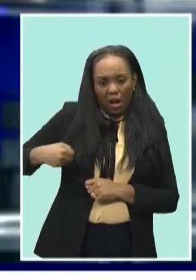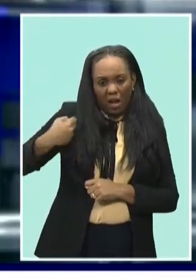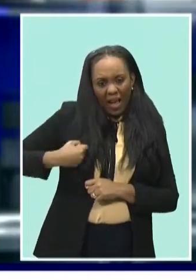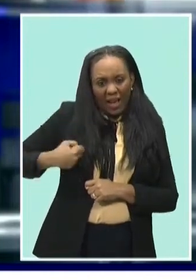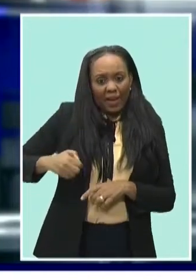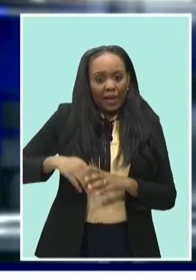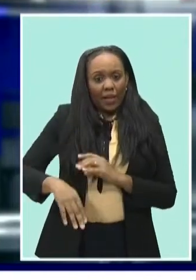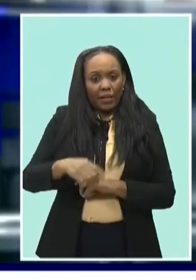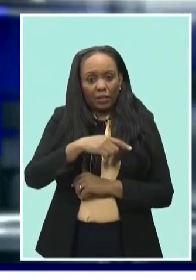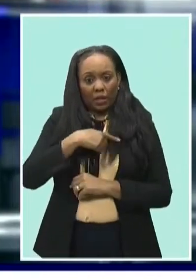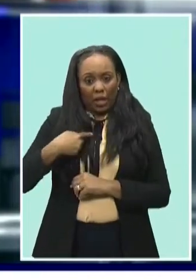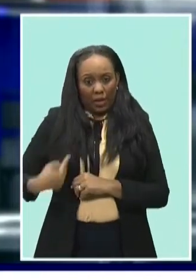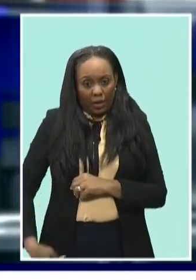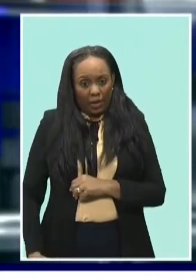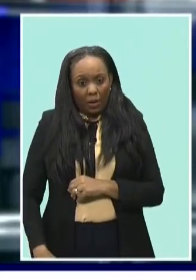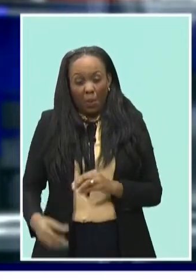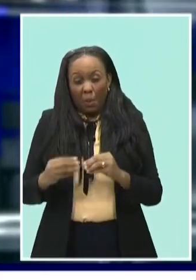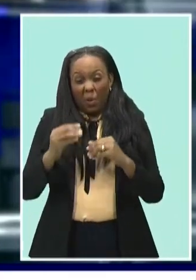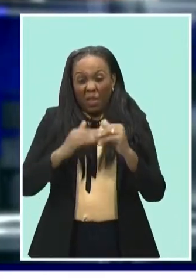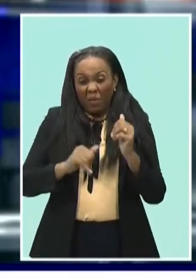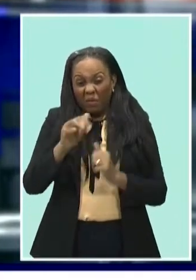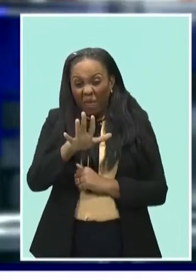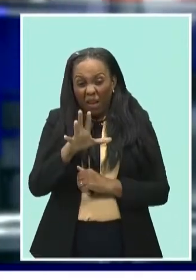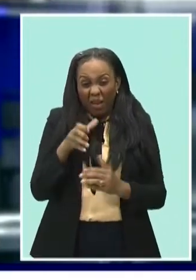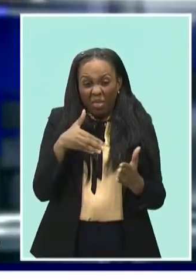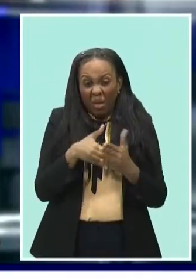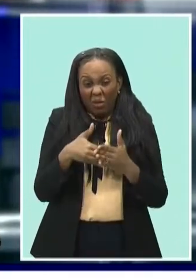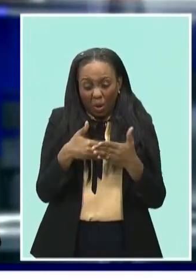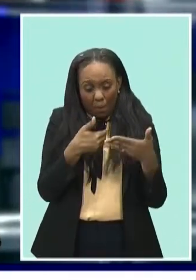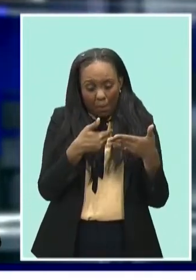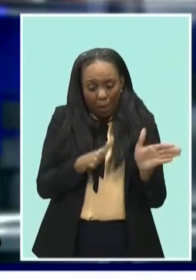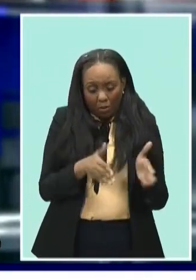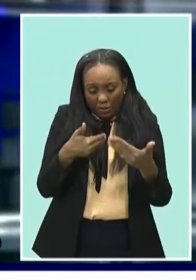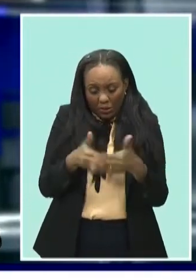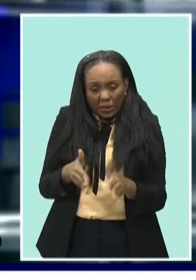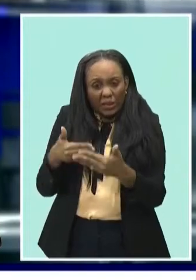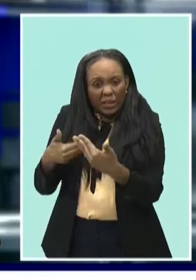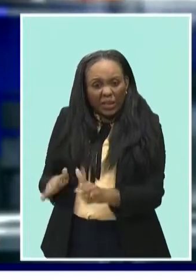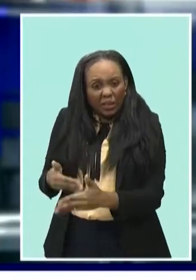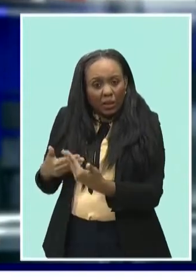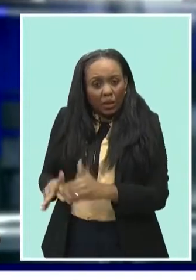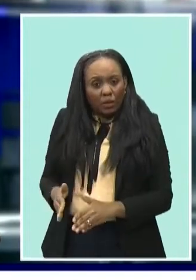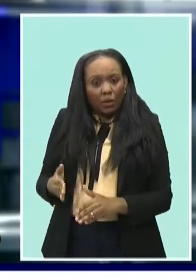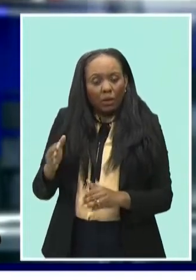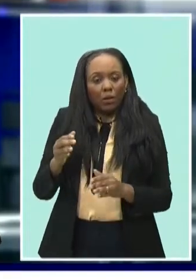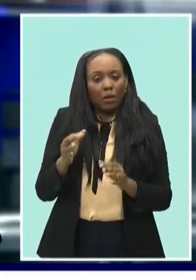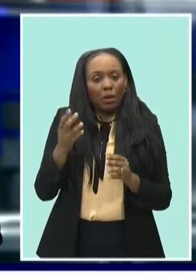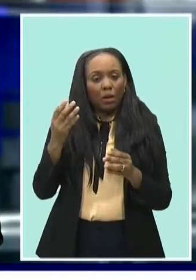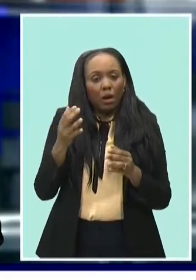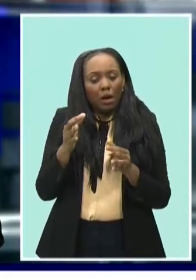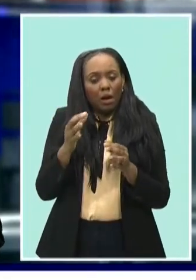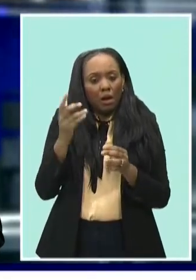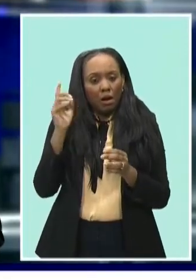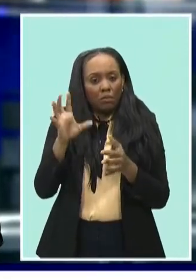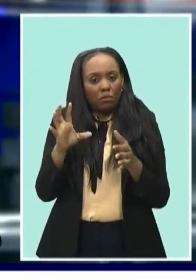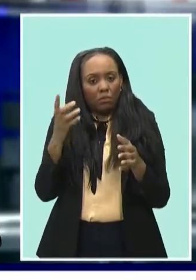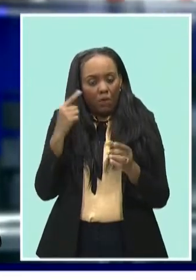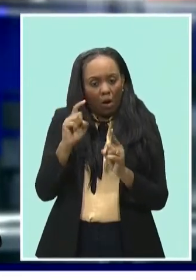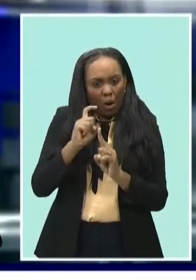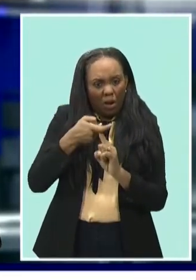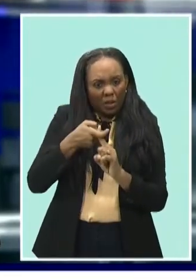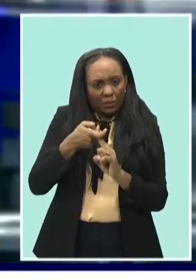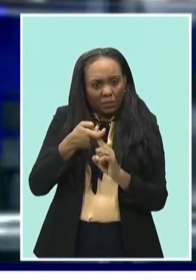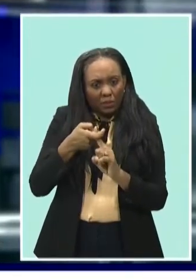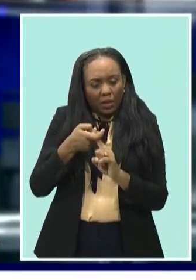than 500,000 boxes of the fakes, with a total value of US $7 million, were seized, and 17 people